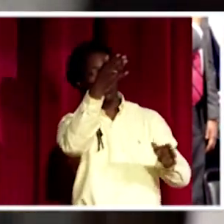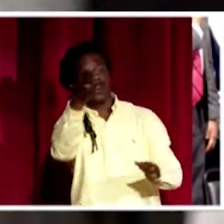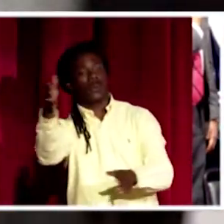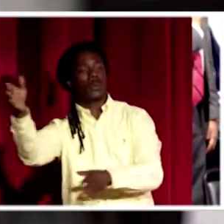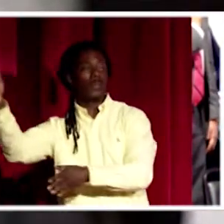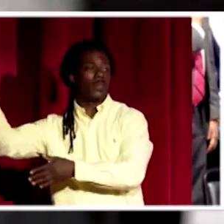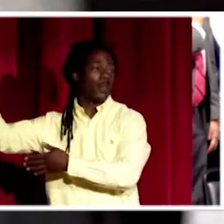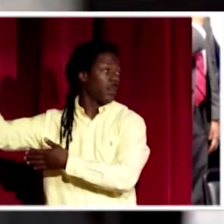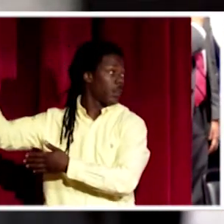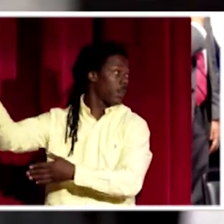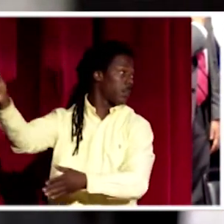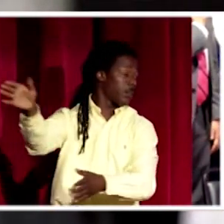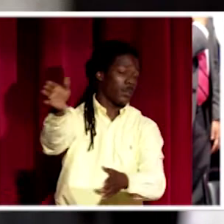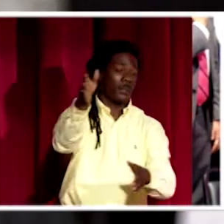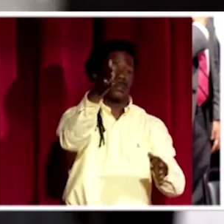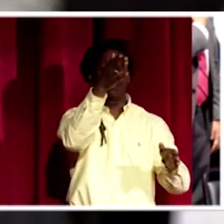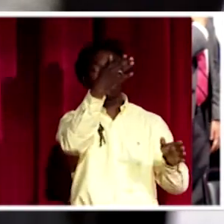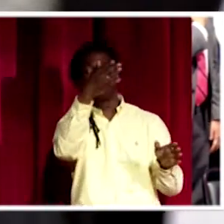yet